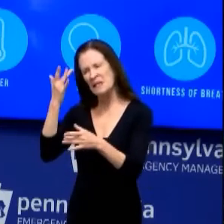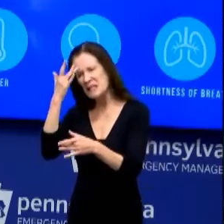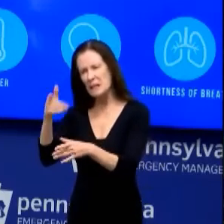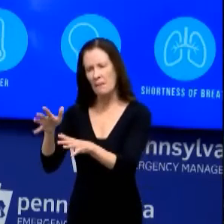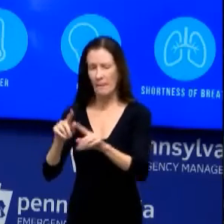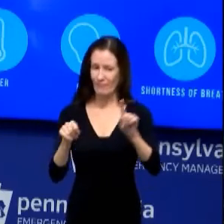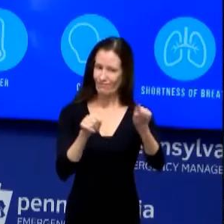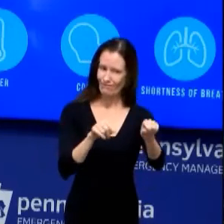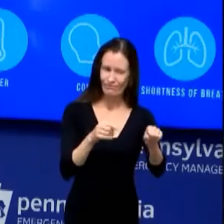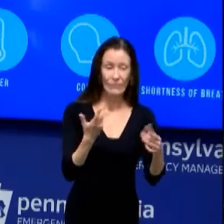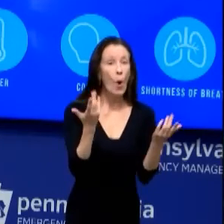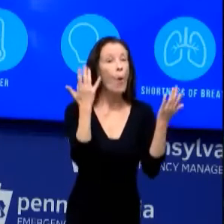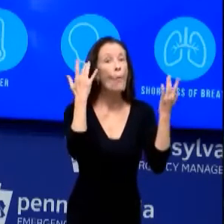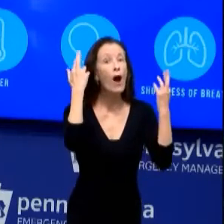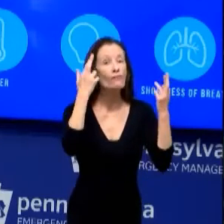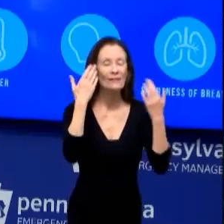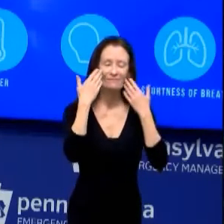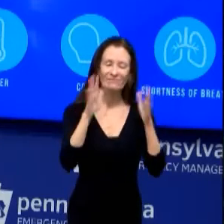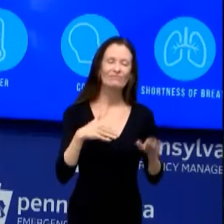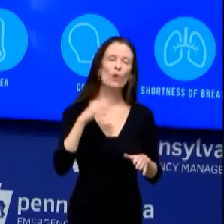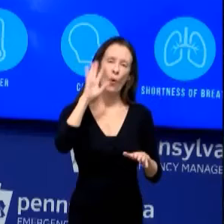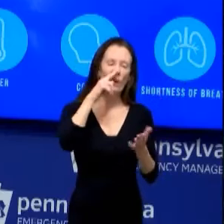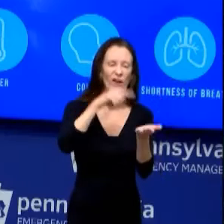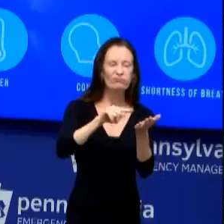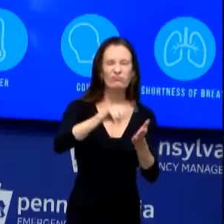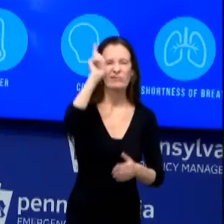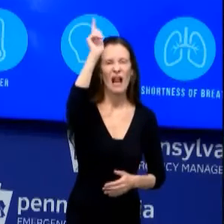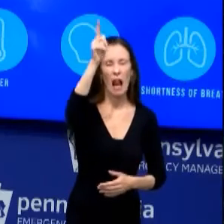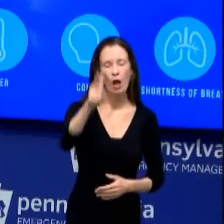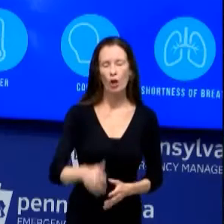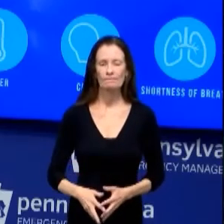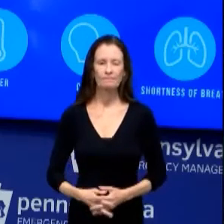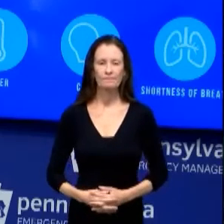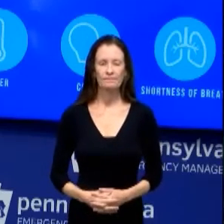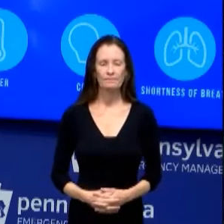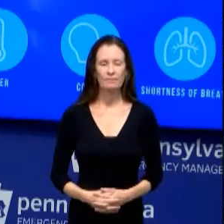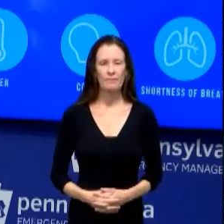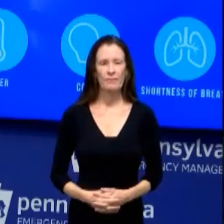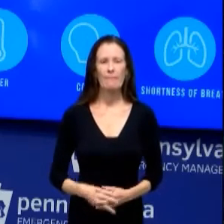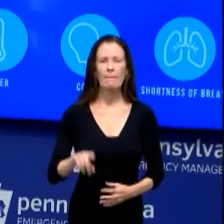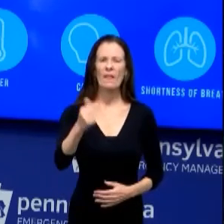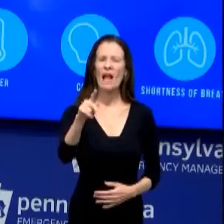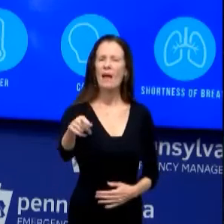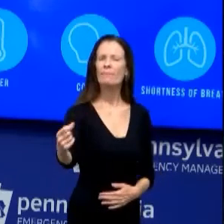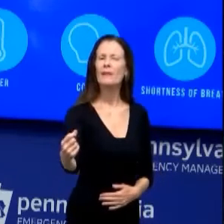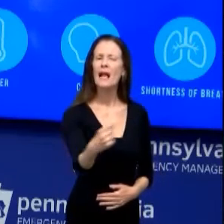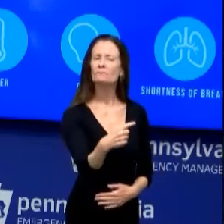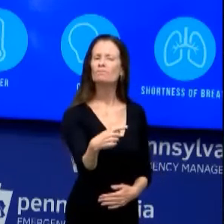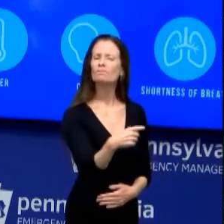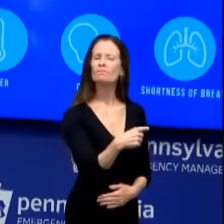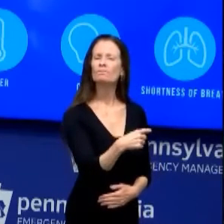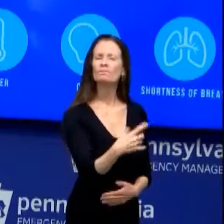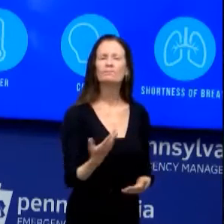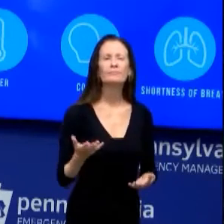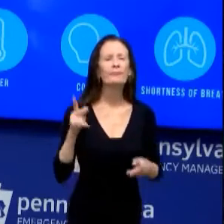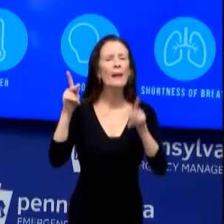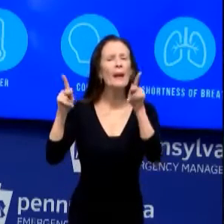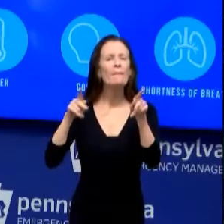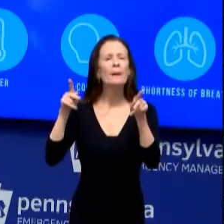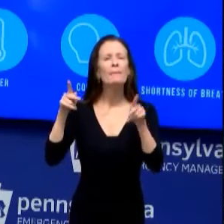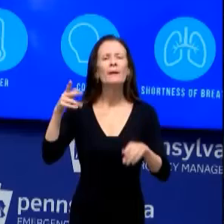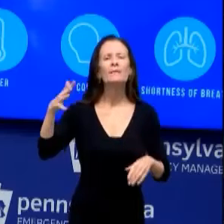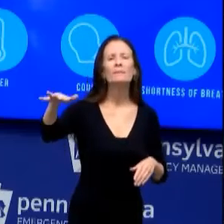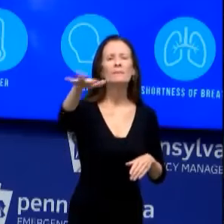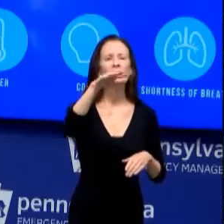for everyone in PA to wear masks when out in public, viewers want to know what is the best way to clean them after wearing them. Will